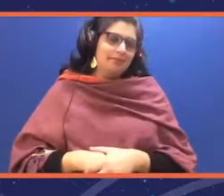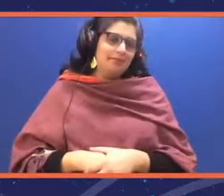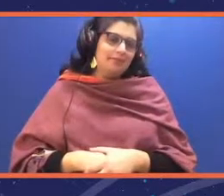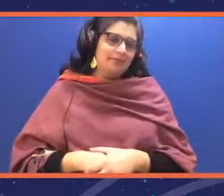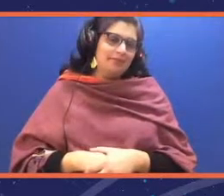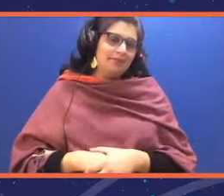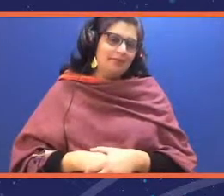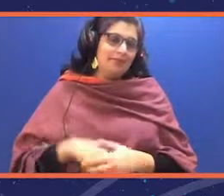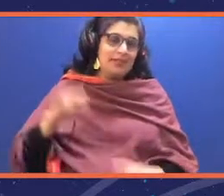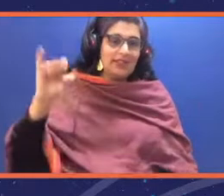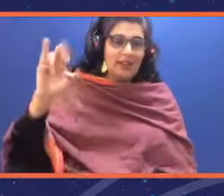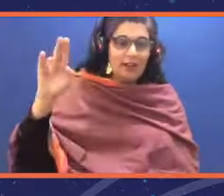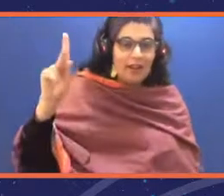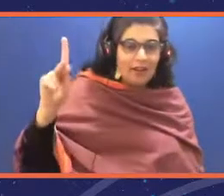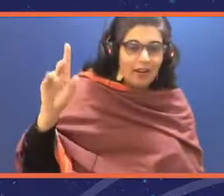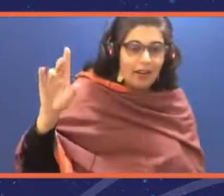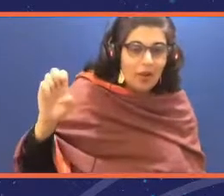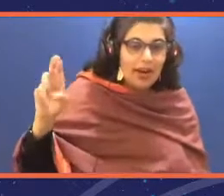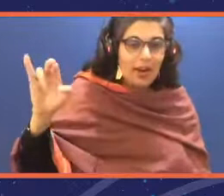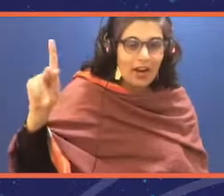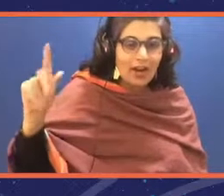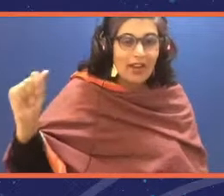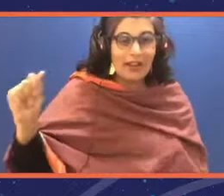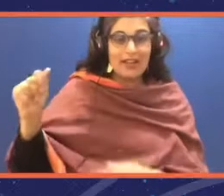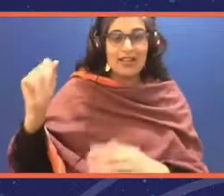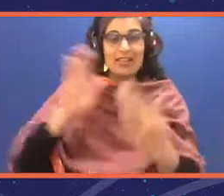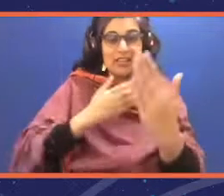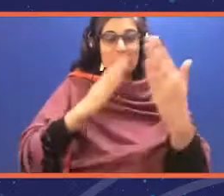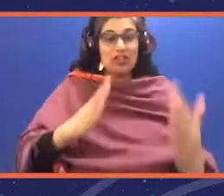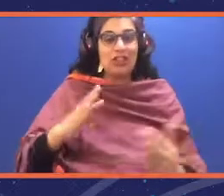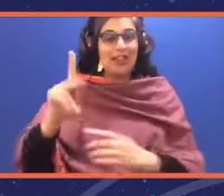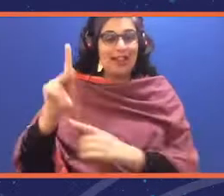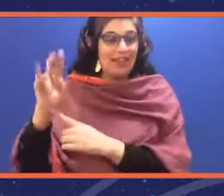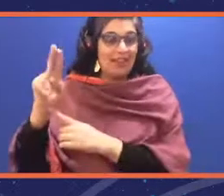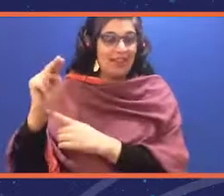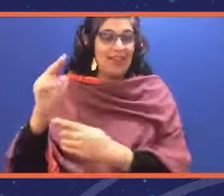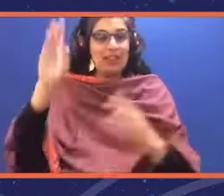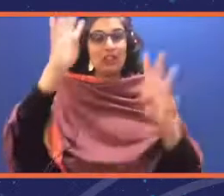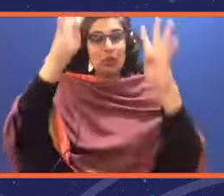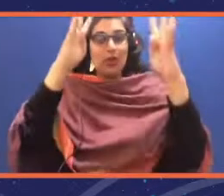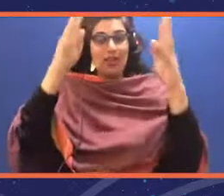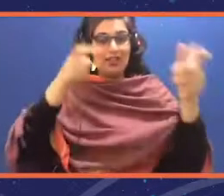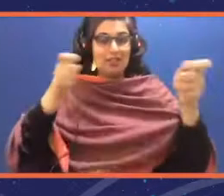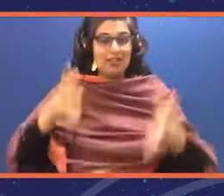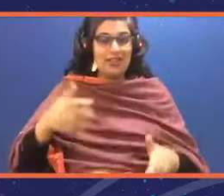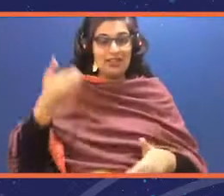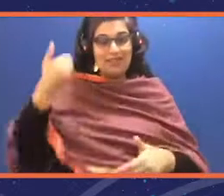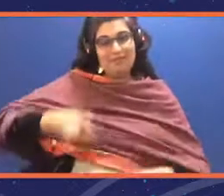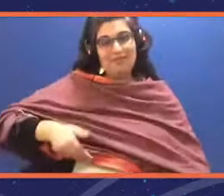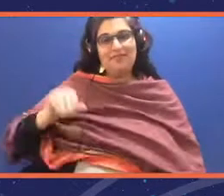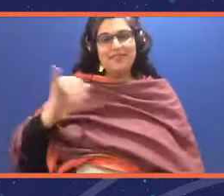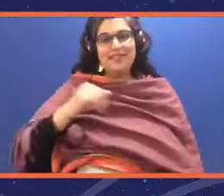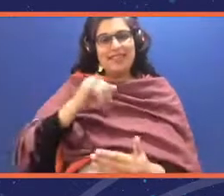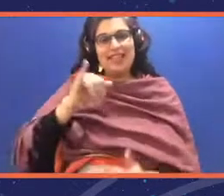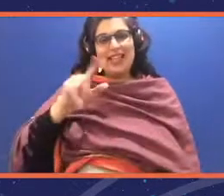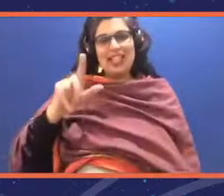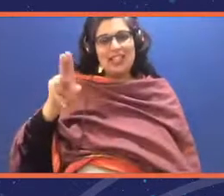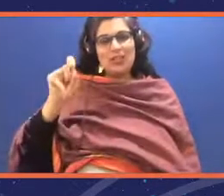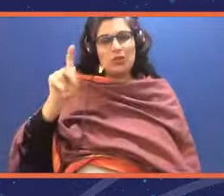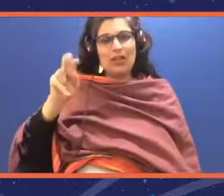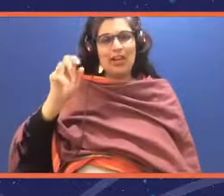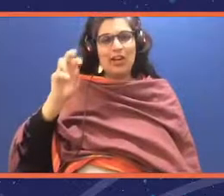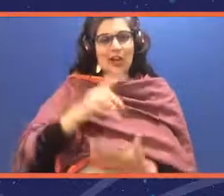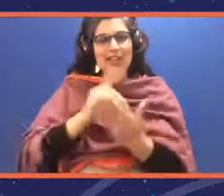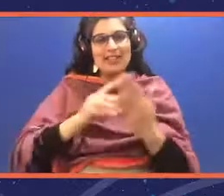Erica is a chef, Kevin is a creative director. Me, I'm an illustrator and a designer.